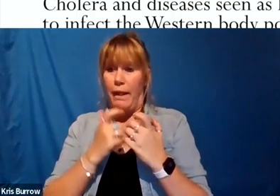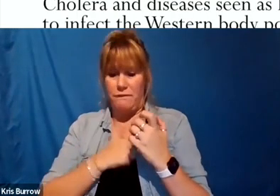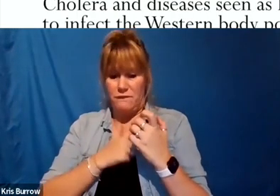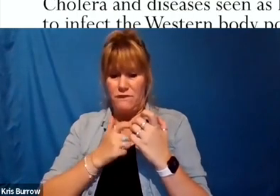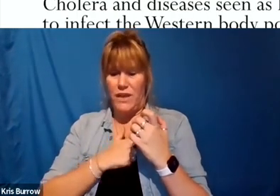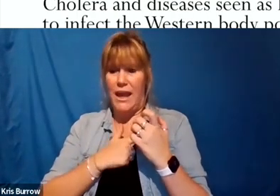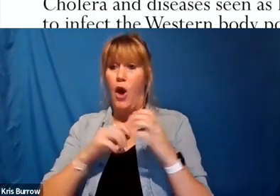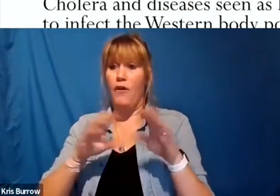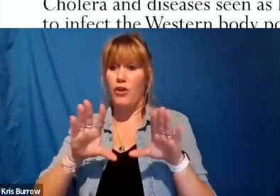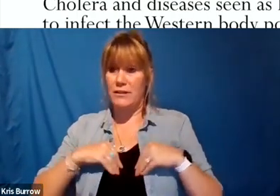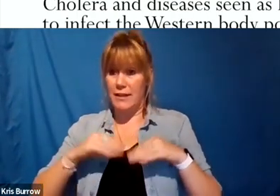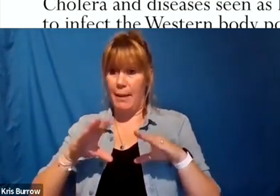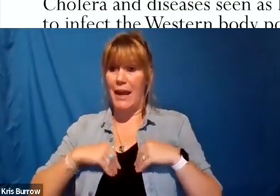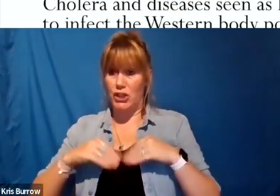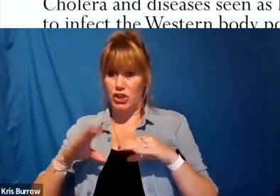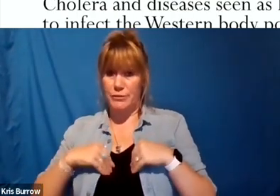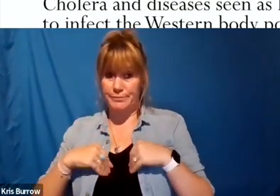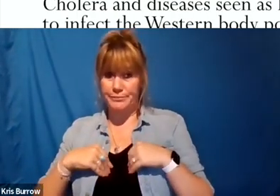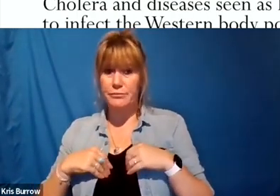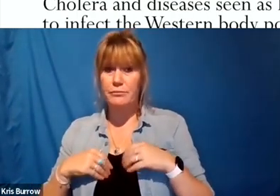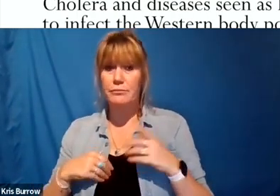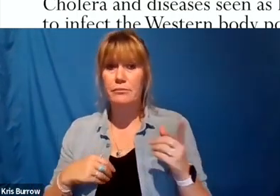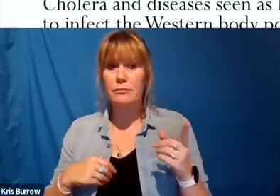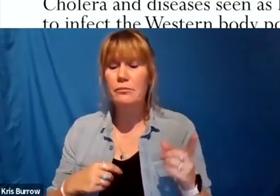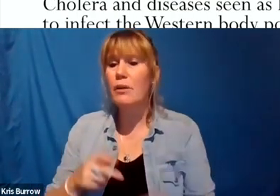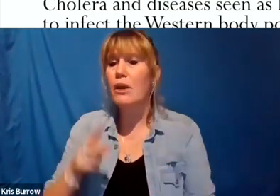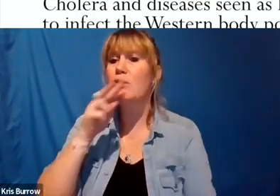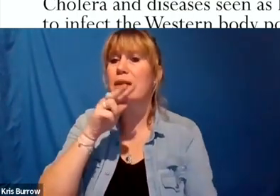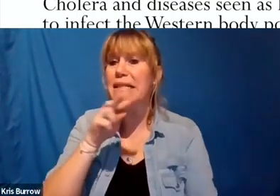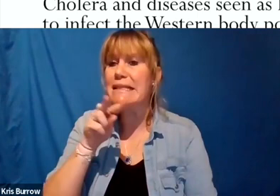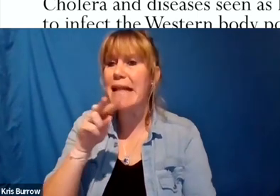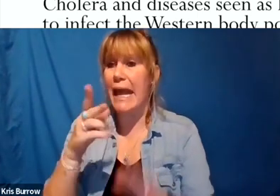So my snake sampler took these ideas